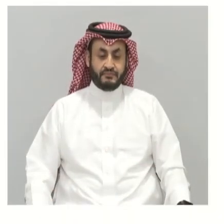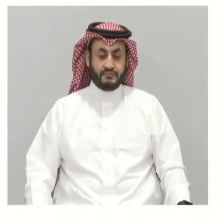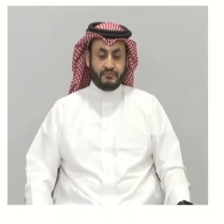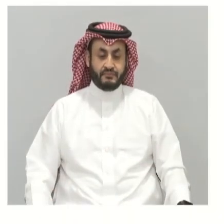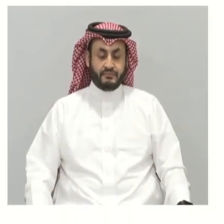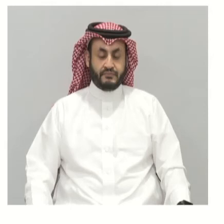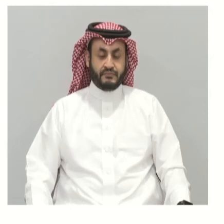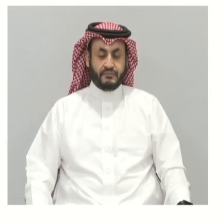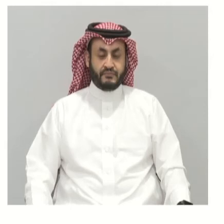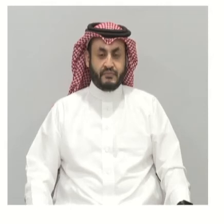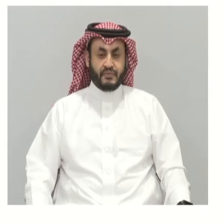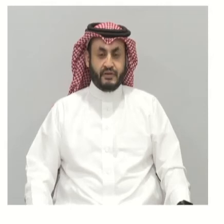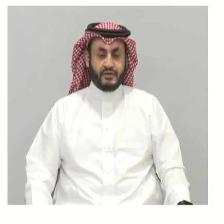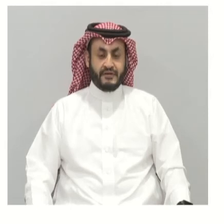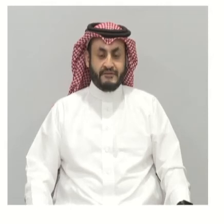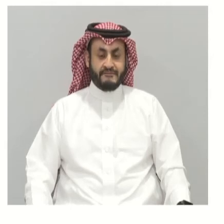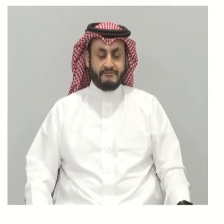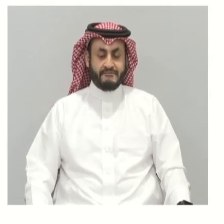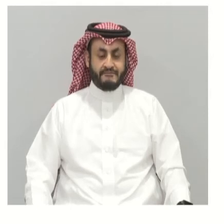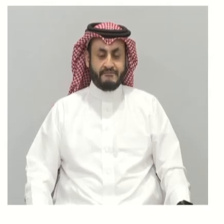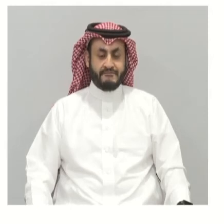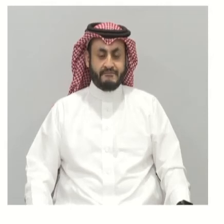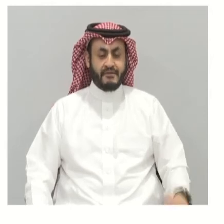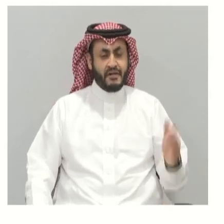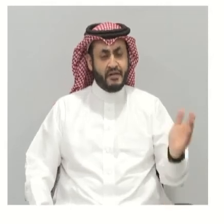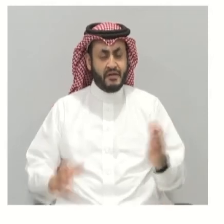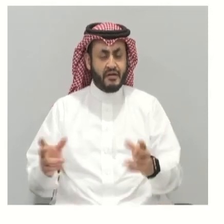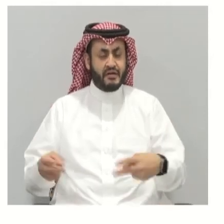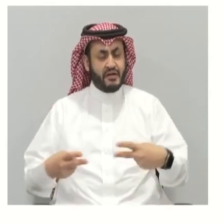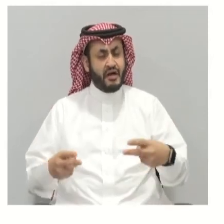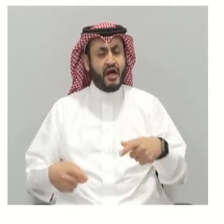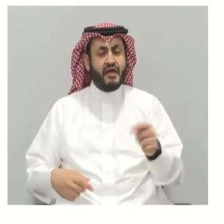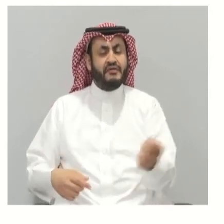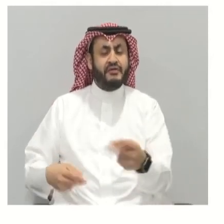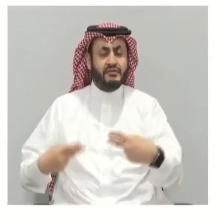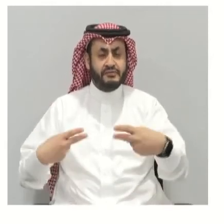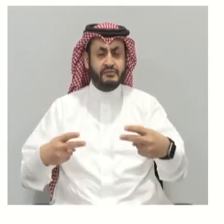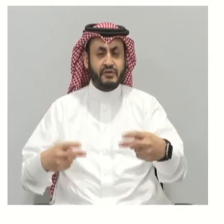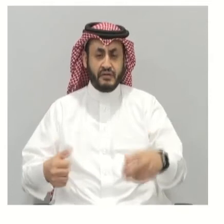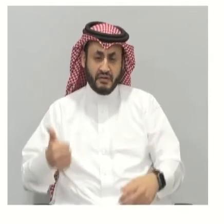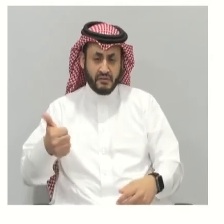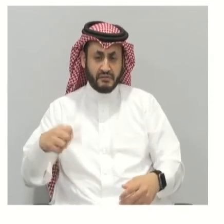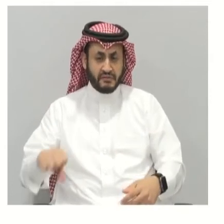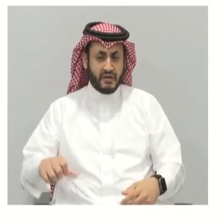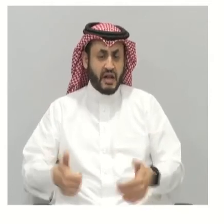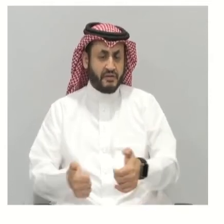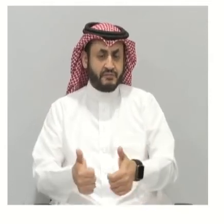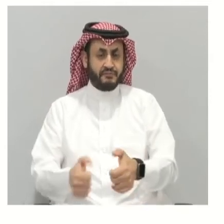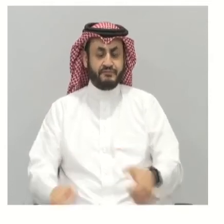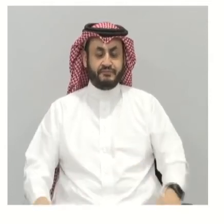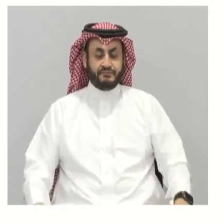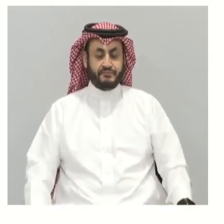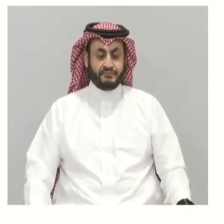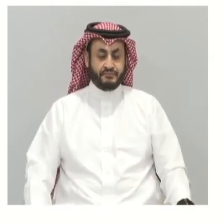thing. But here I wrote 1, 2, 3 things and the good thing, and two things here in the bad thing,